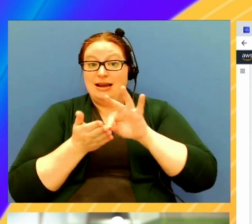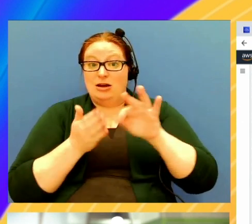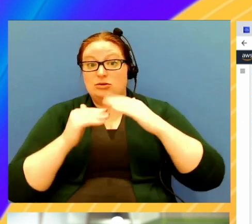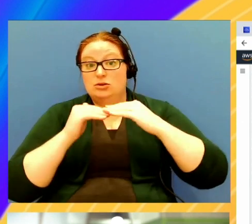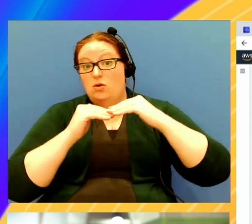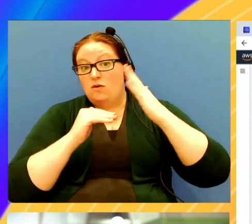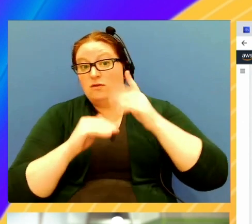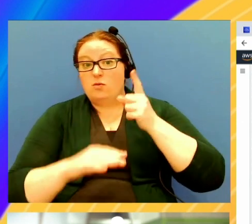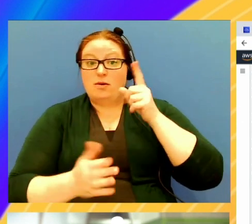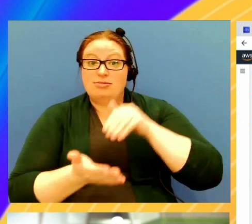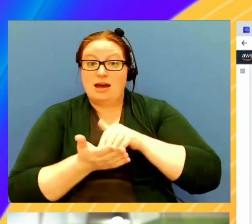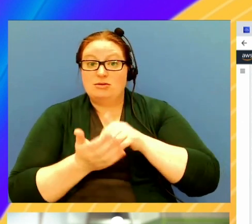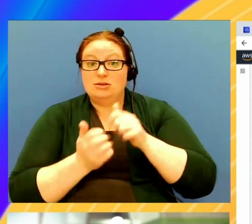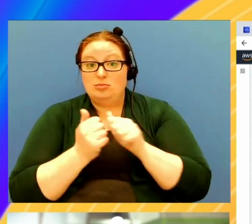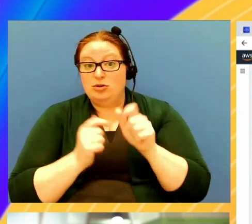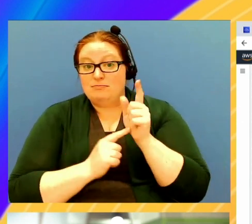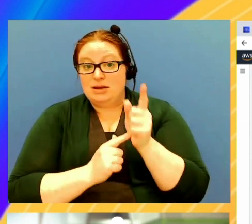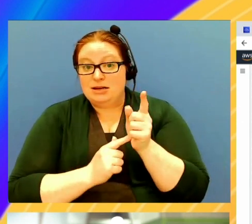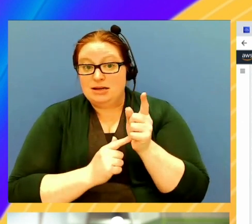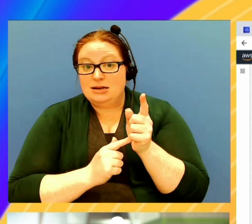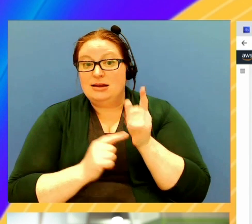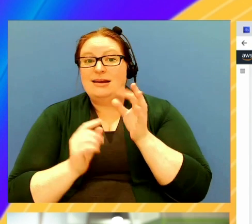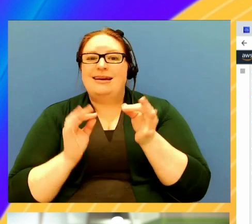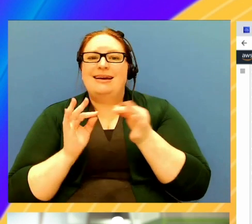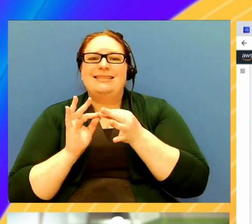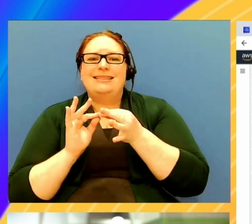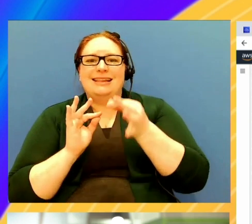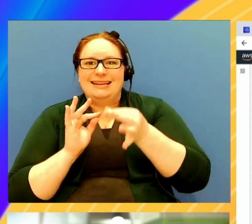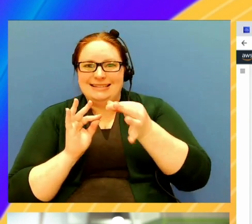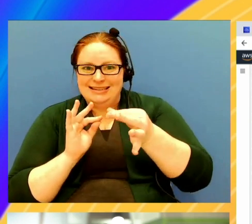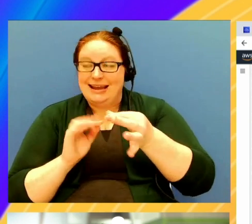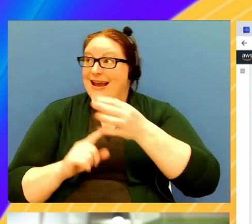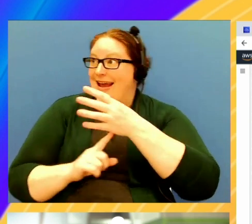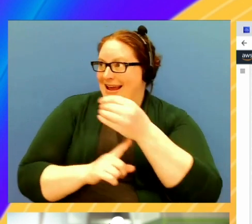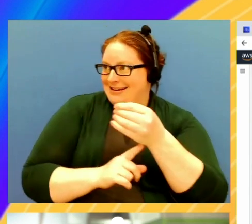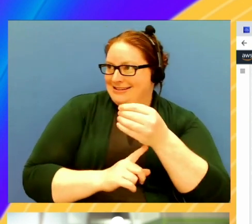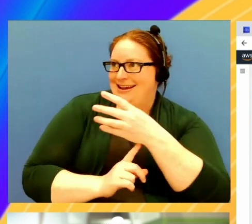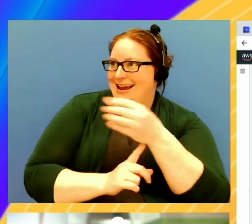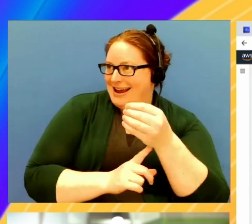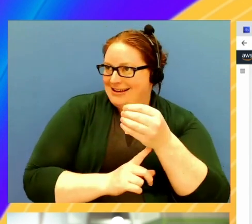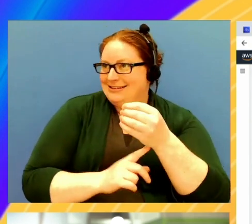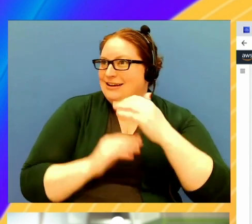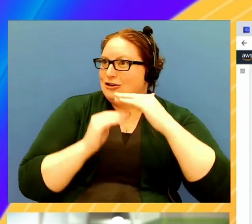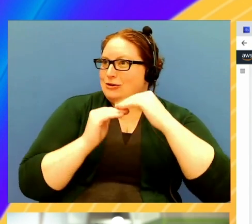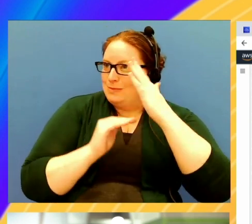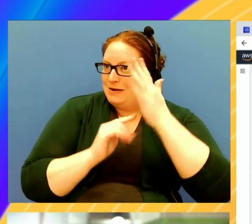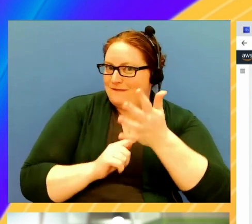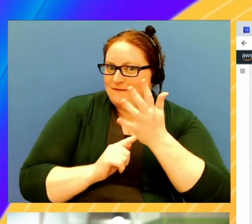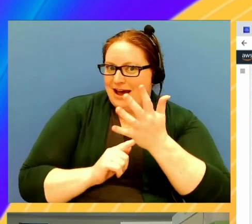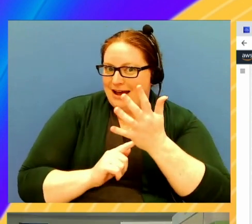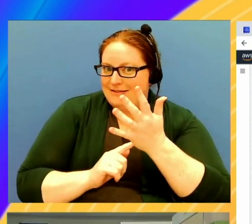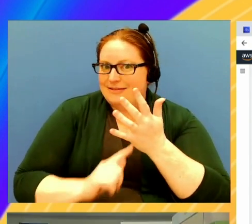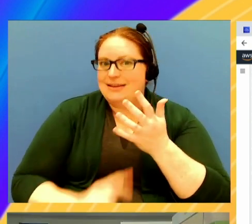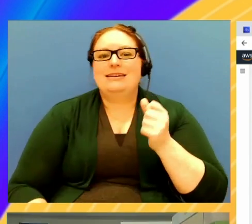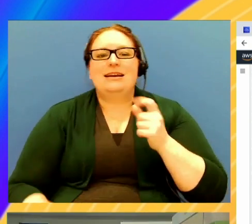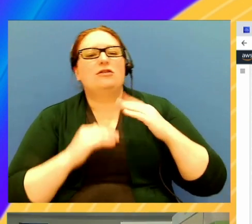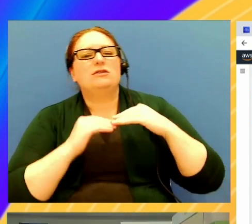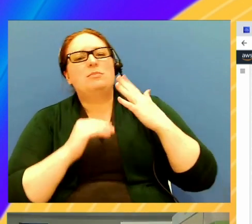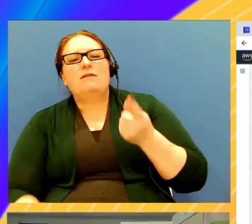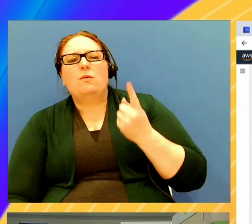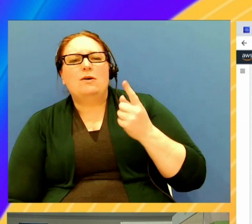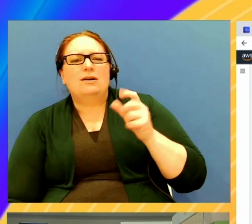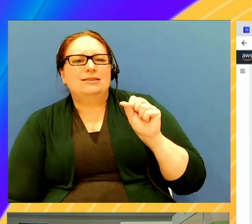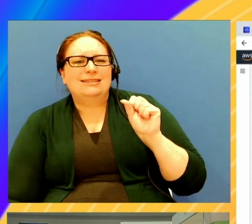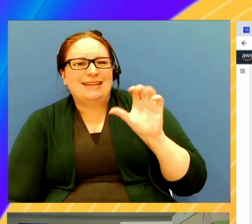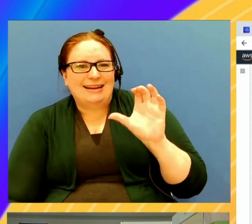per minute, and the latency actually jumps. And goes above 5. Goes Yeah. above like 1 second. Okay. So that's what